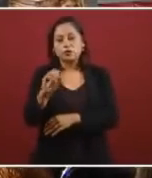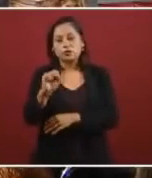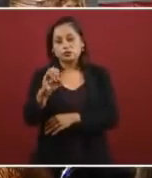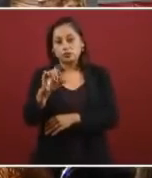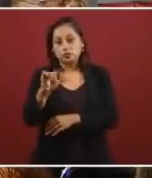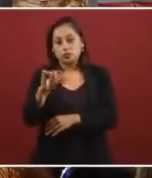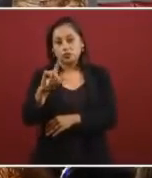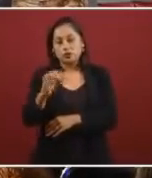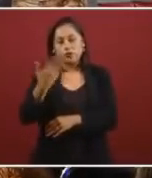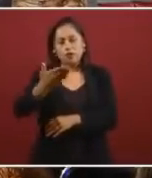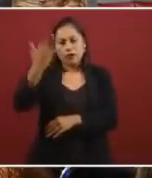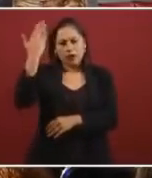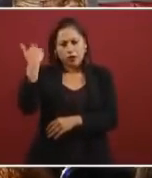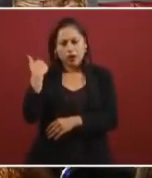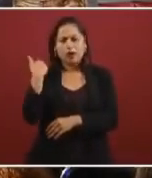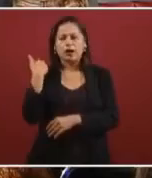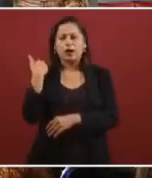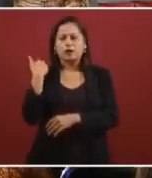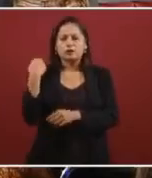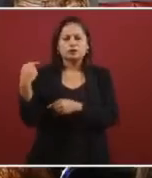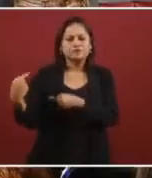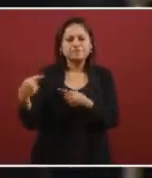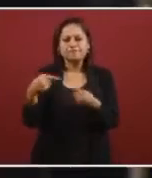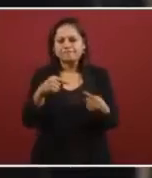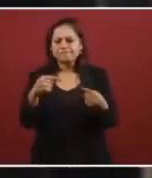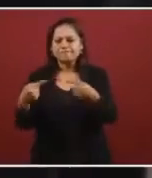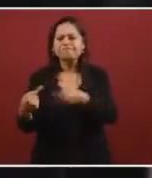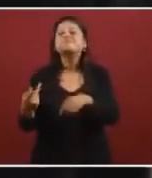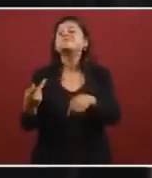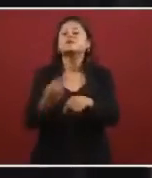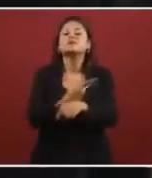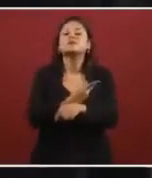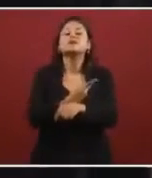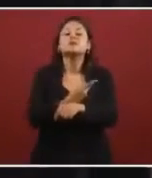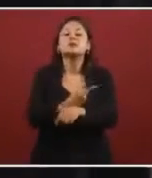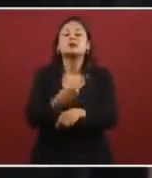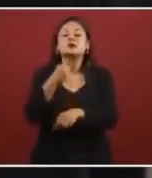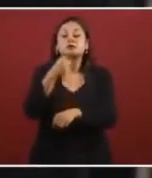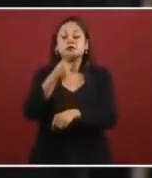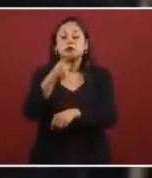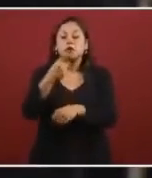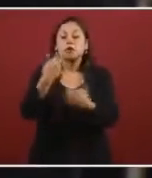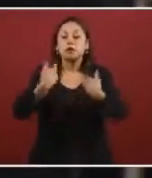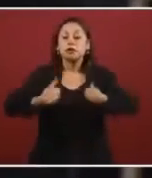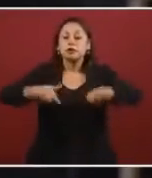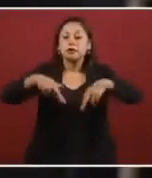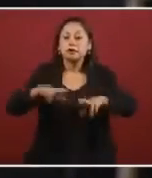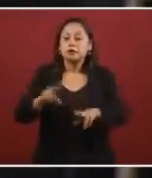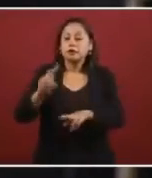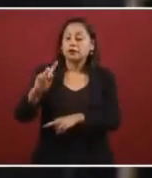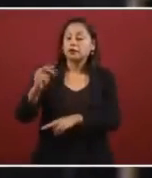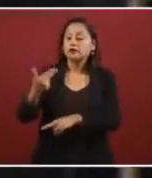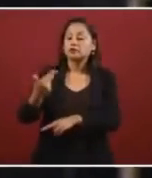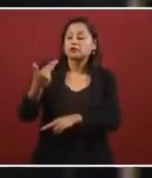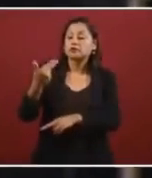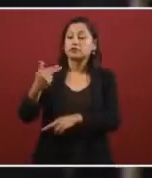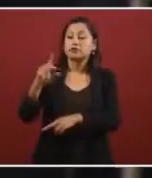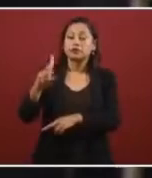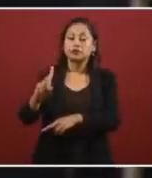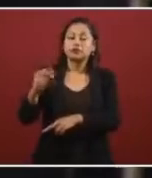at its time, there was controversy regarding how